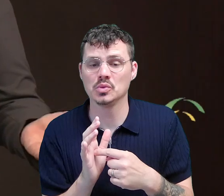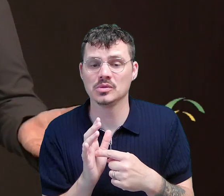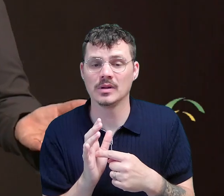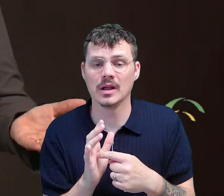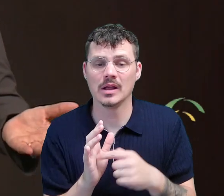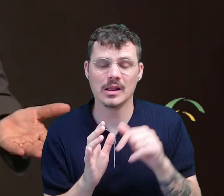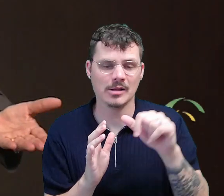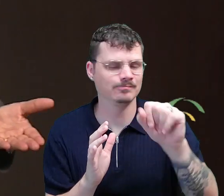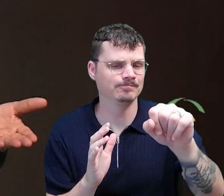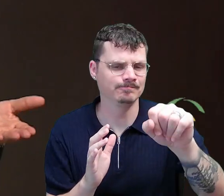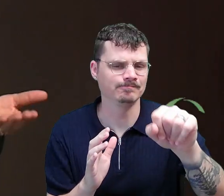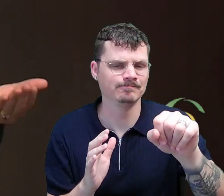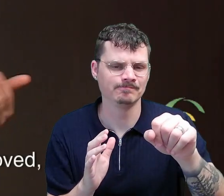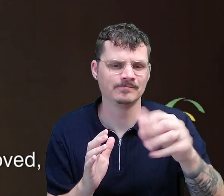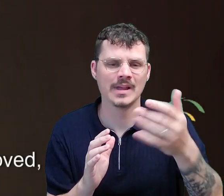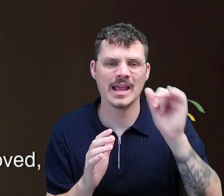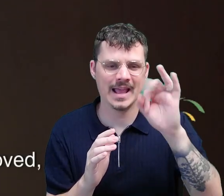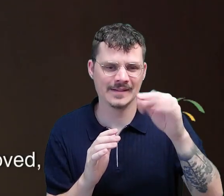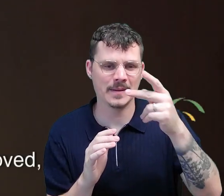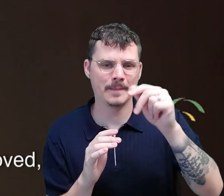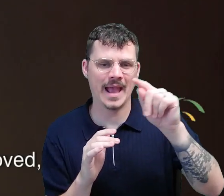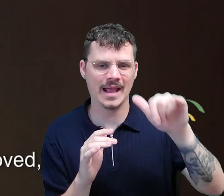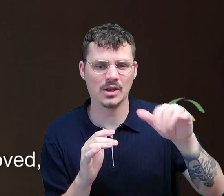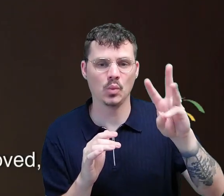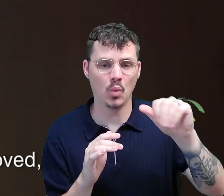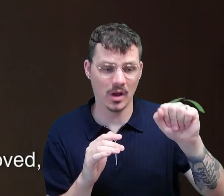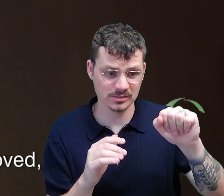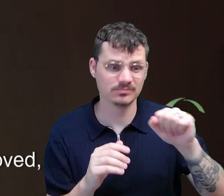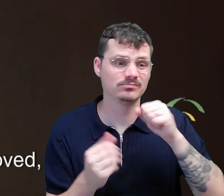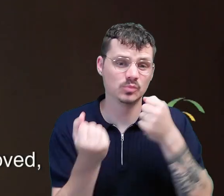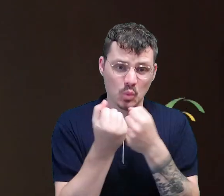absolutely that if Patty was supported to